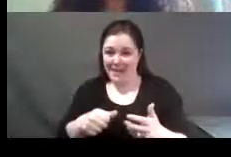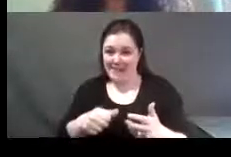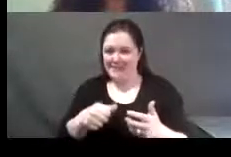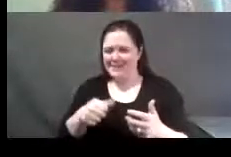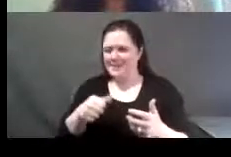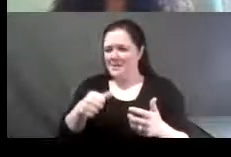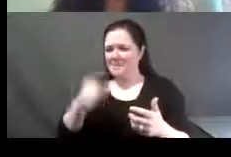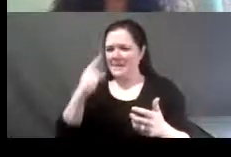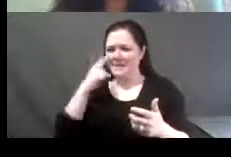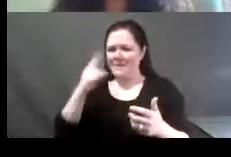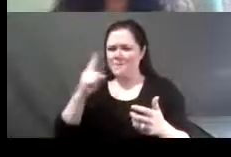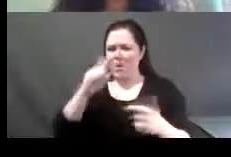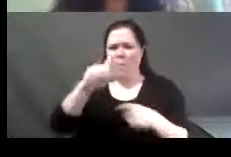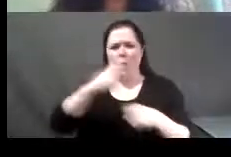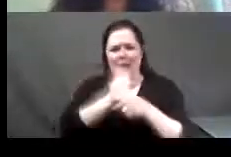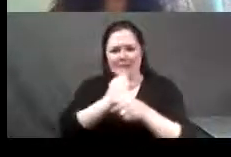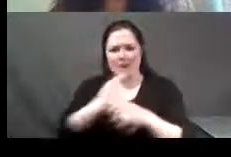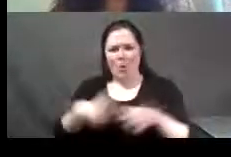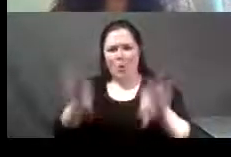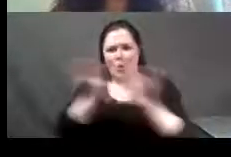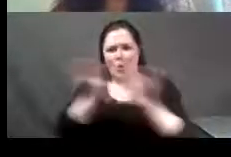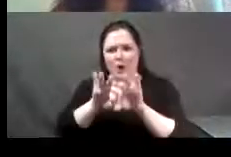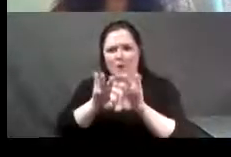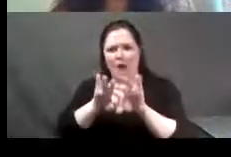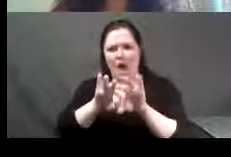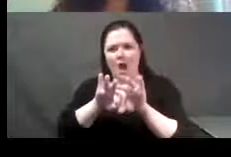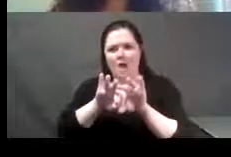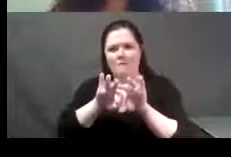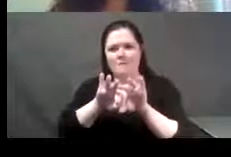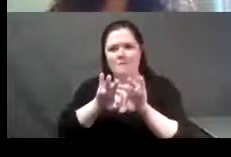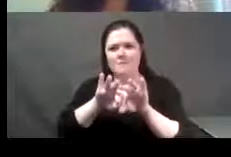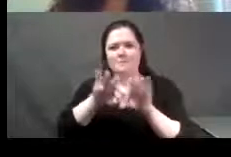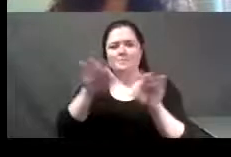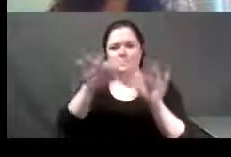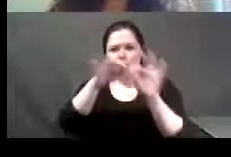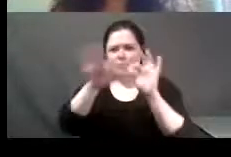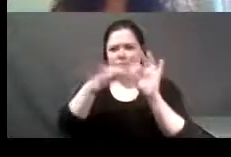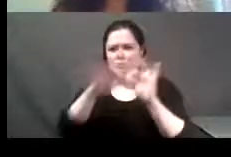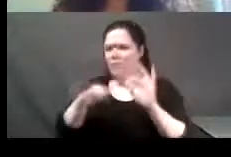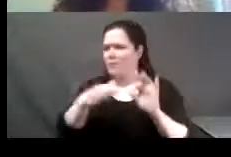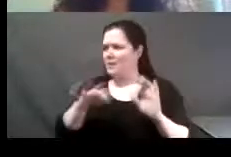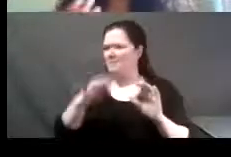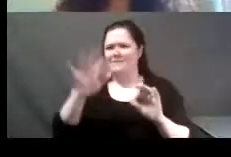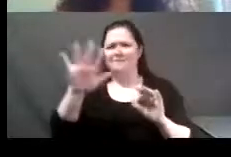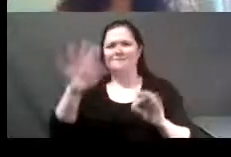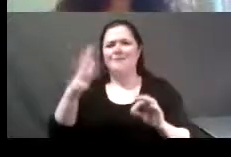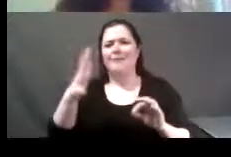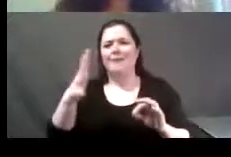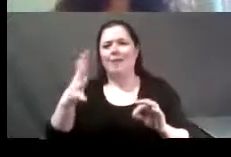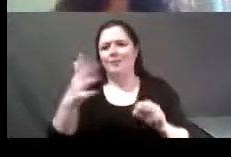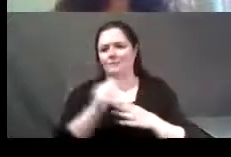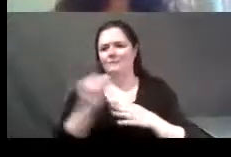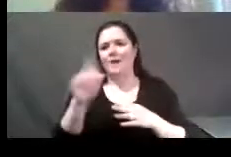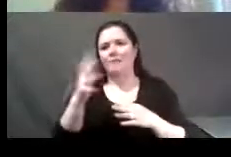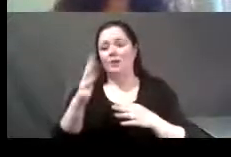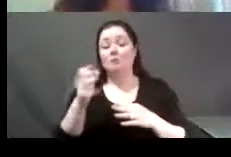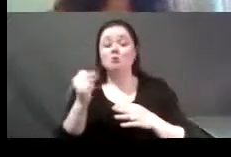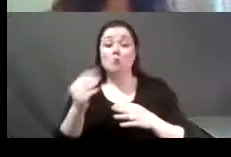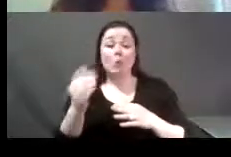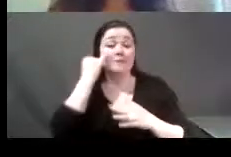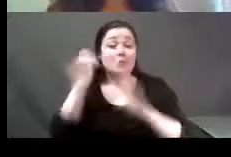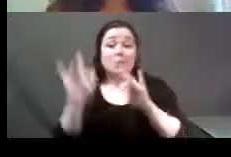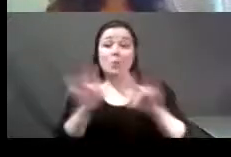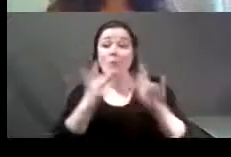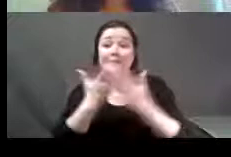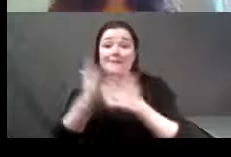year worth of transcriptions. So I just put this to say, if you're recording material on your phone, I